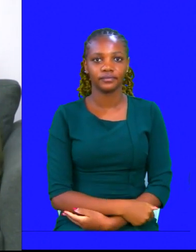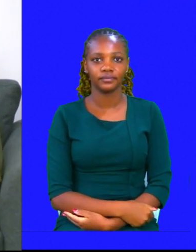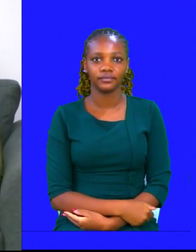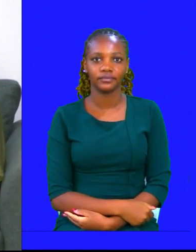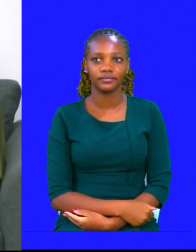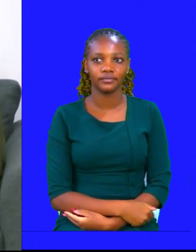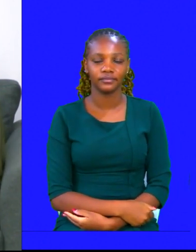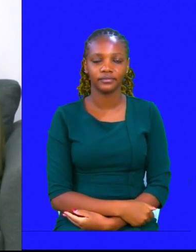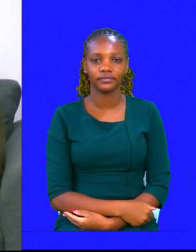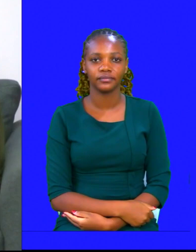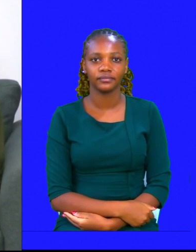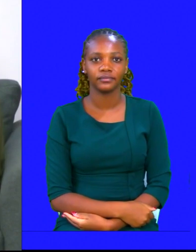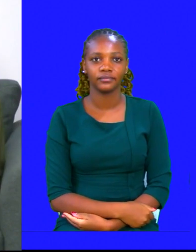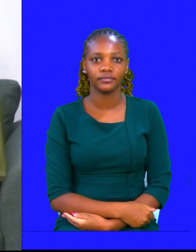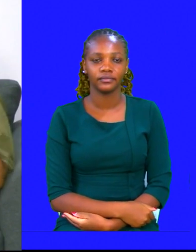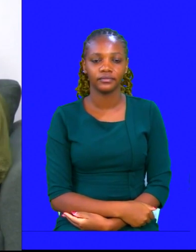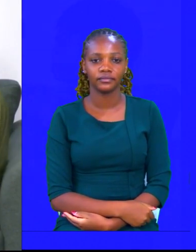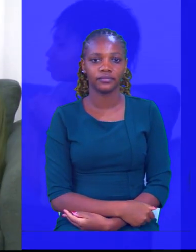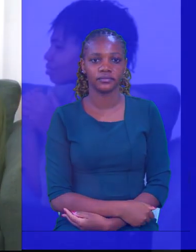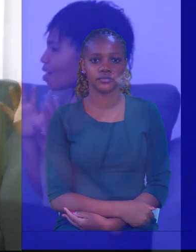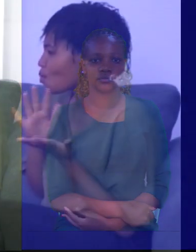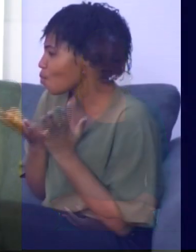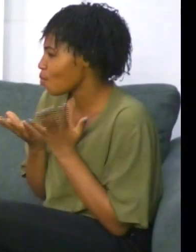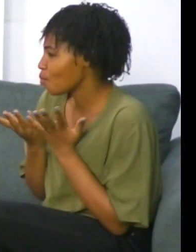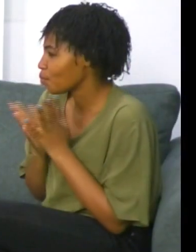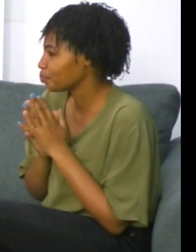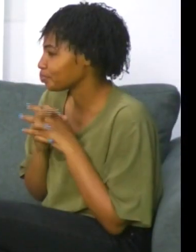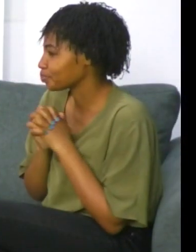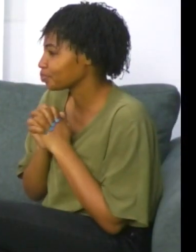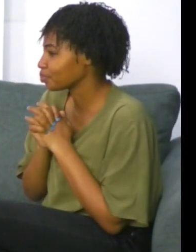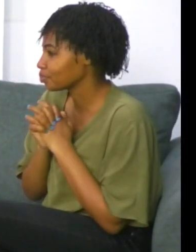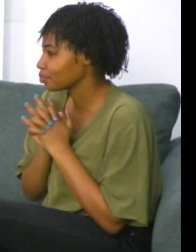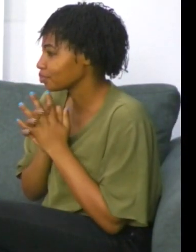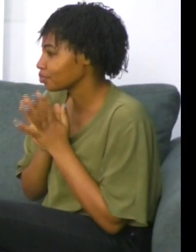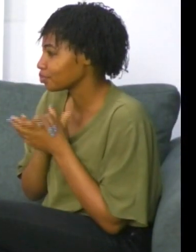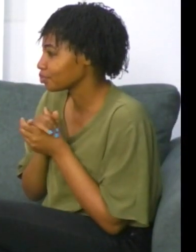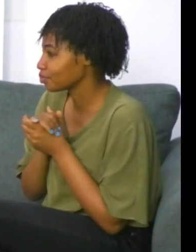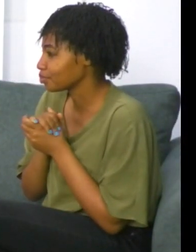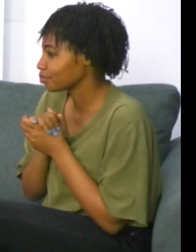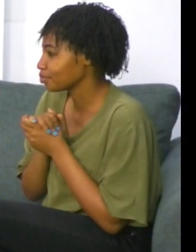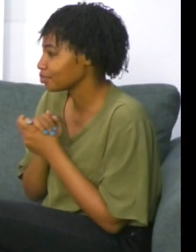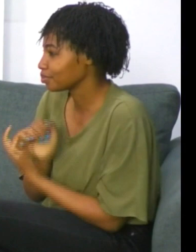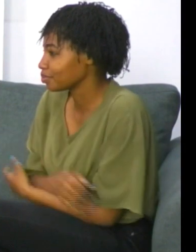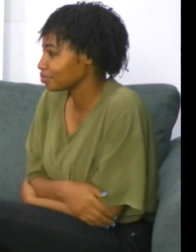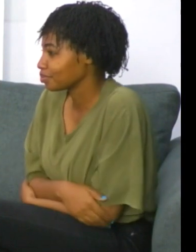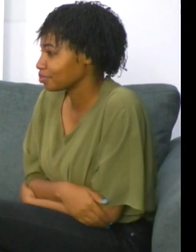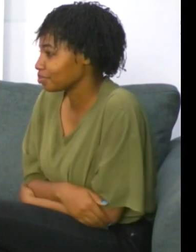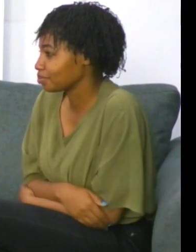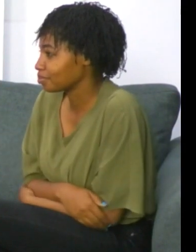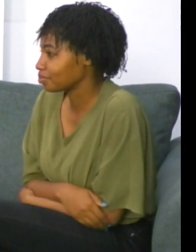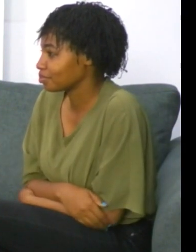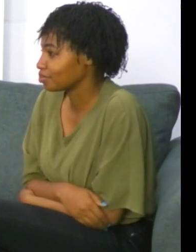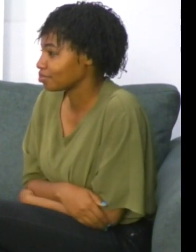That is really nice. Maybe would you have challenges, some brief challenges you've experienced in your life, or